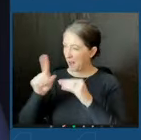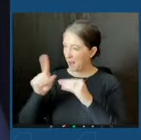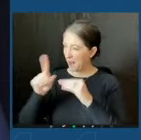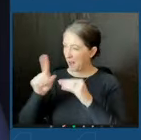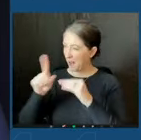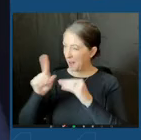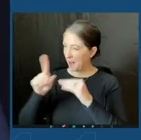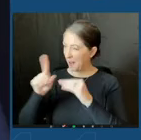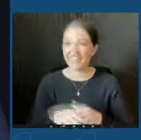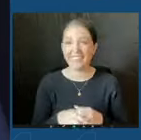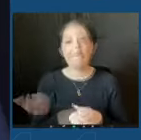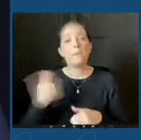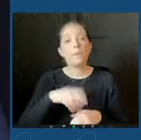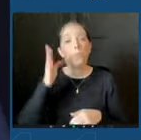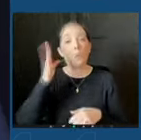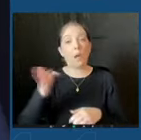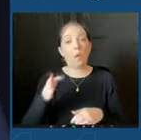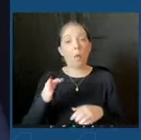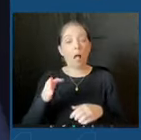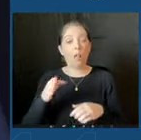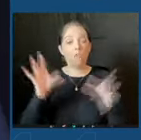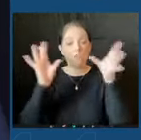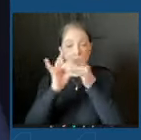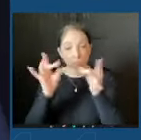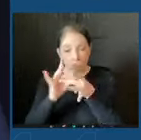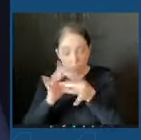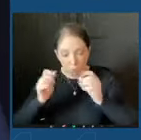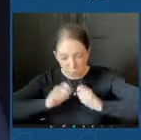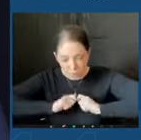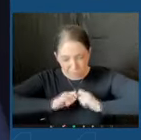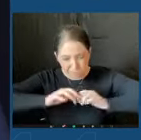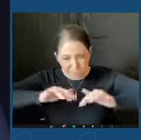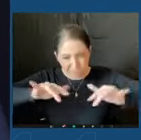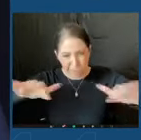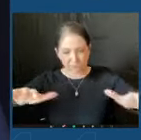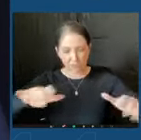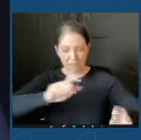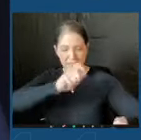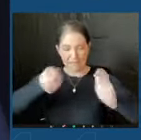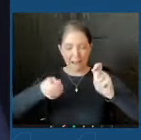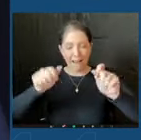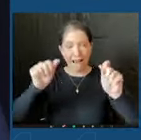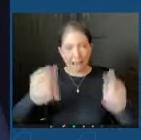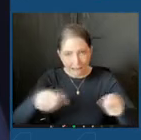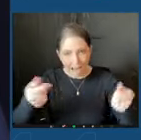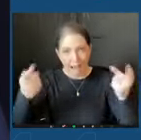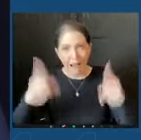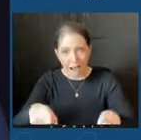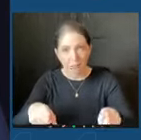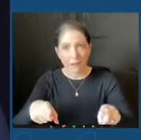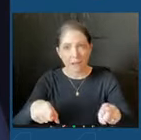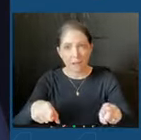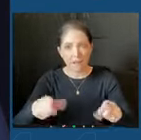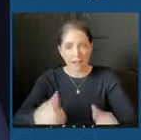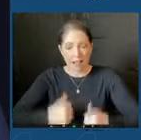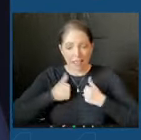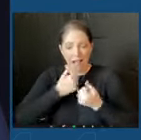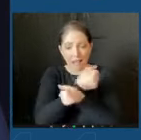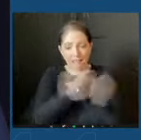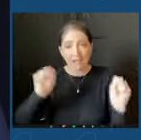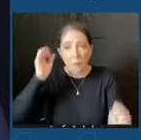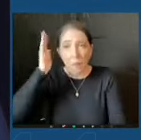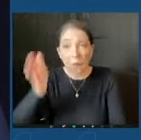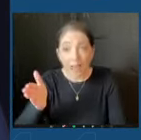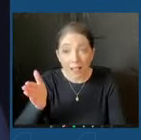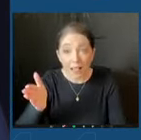And we will send a message that we can make change, and that change can save lives. And again,